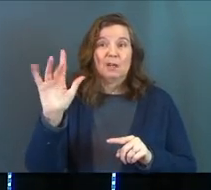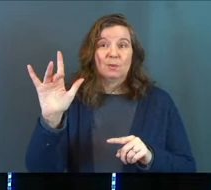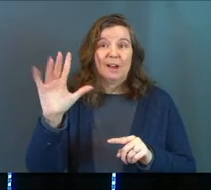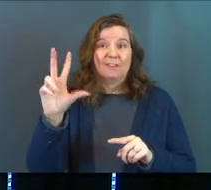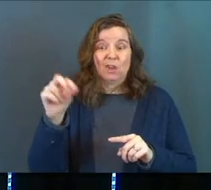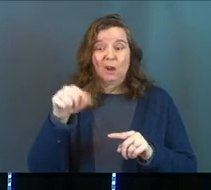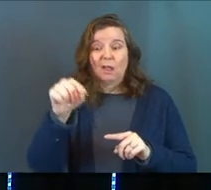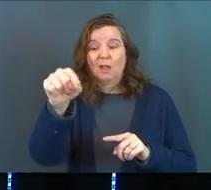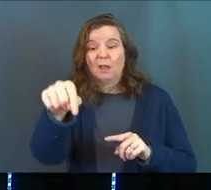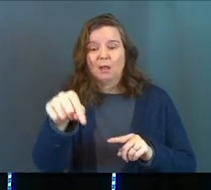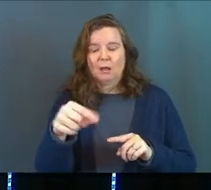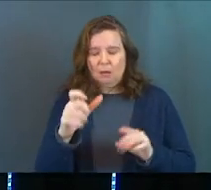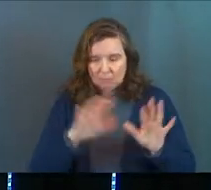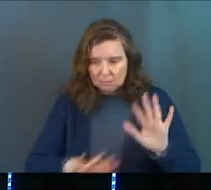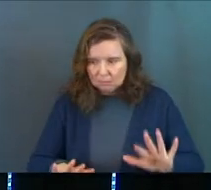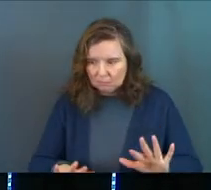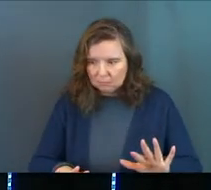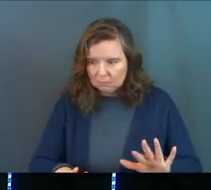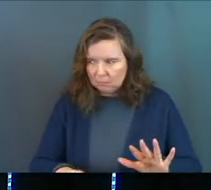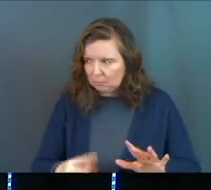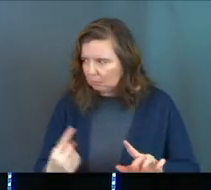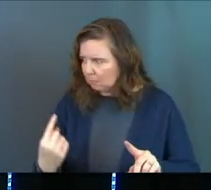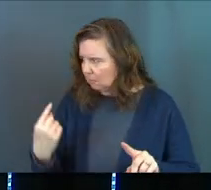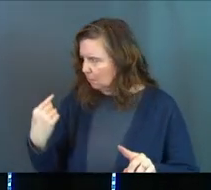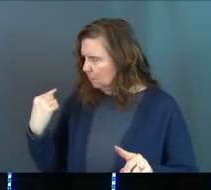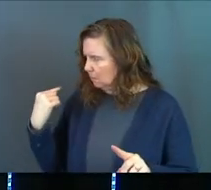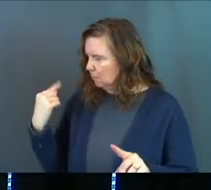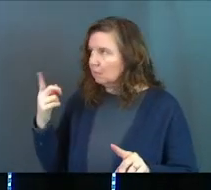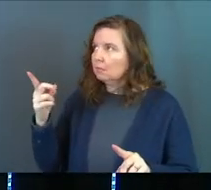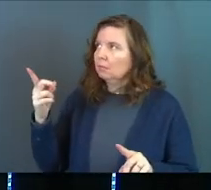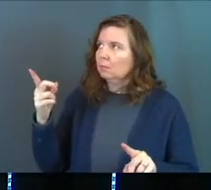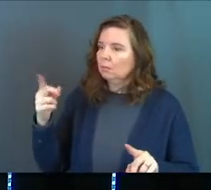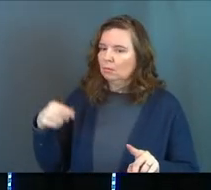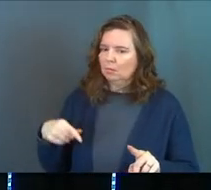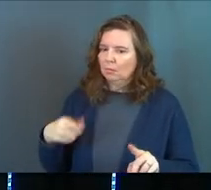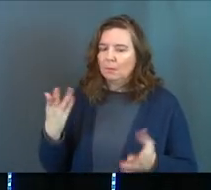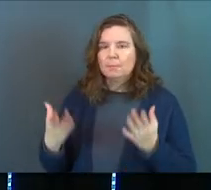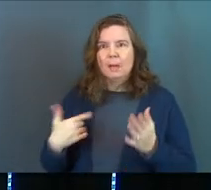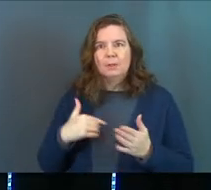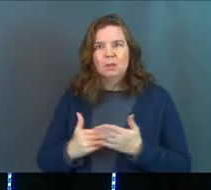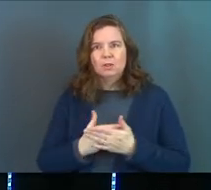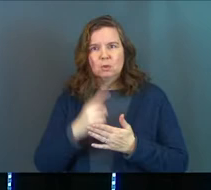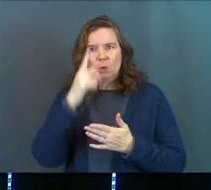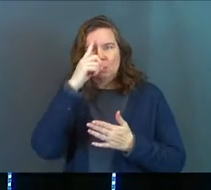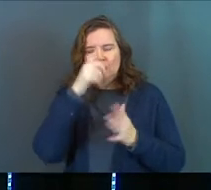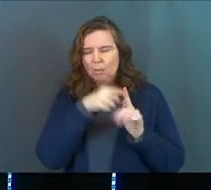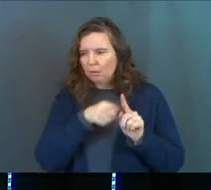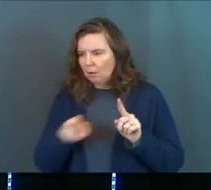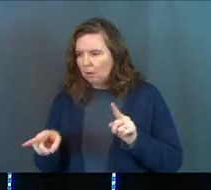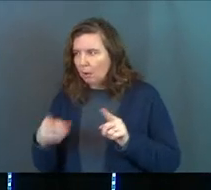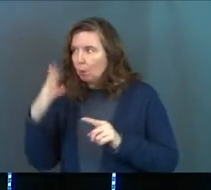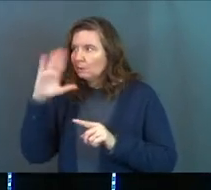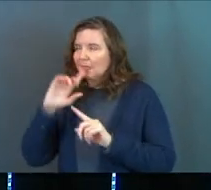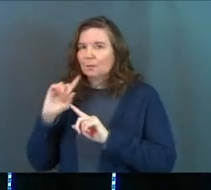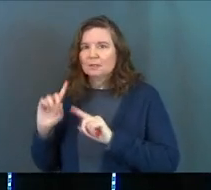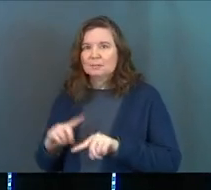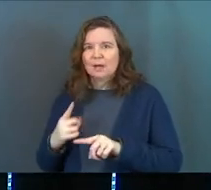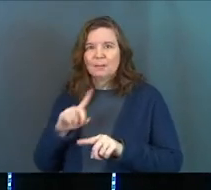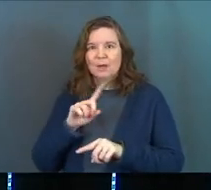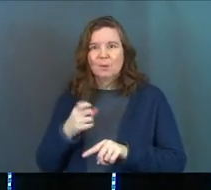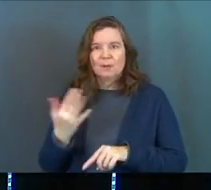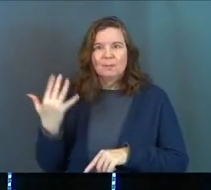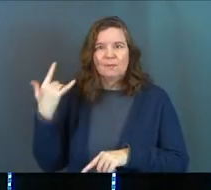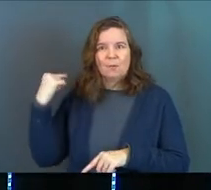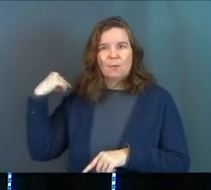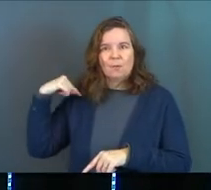25, 35 that I'm like, hold on a second. Maybe this new train of thought was God responding to the